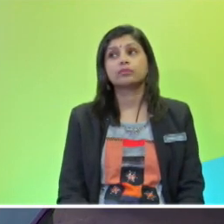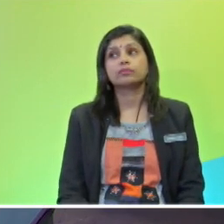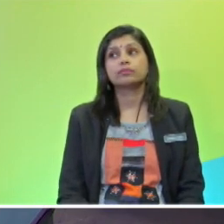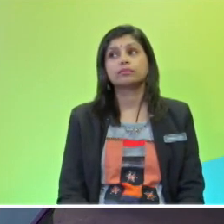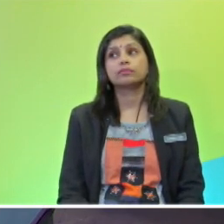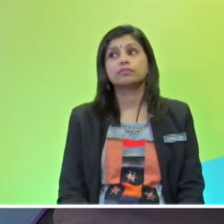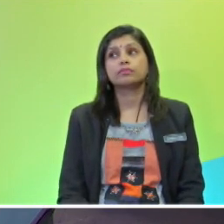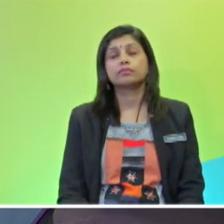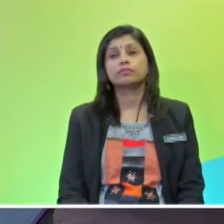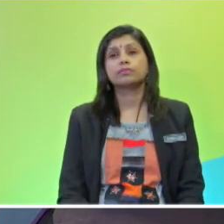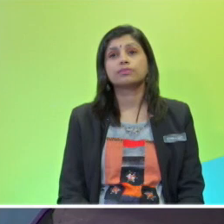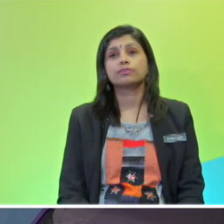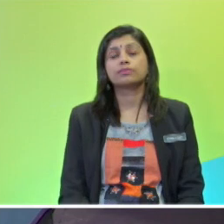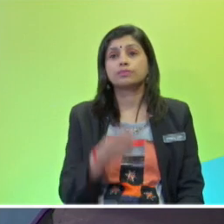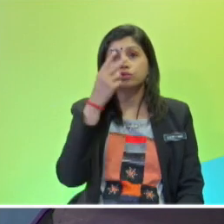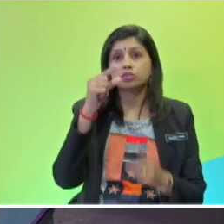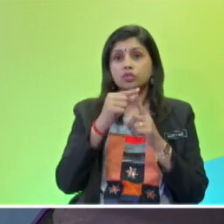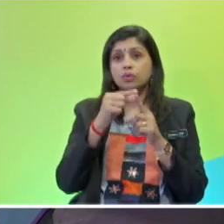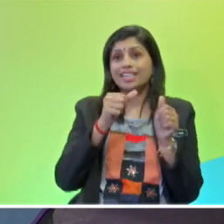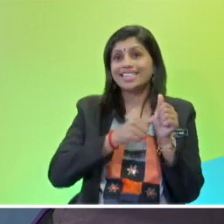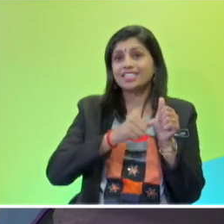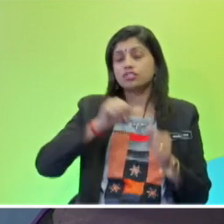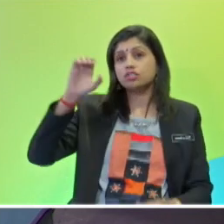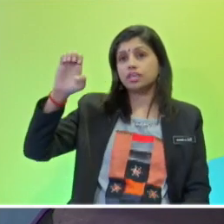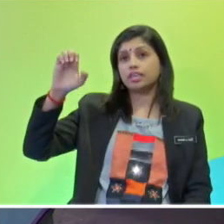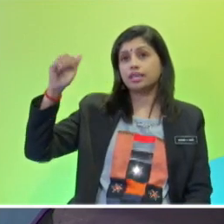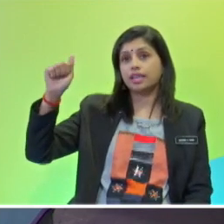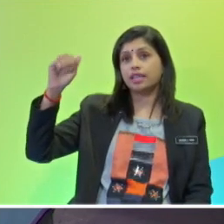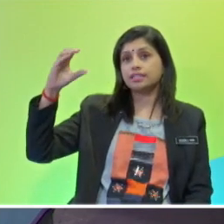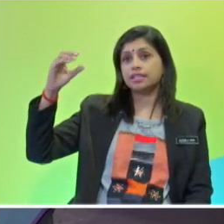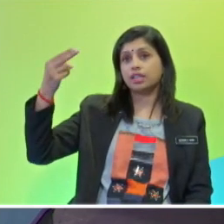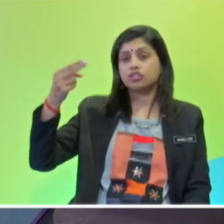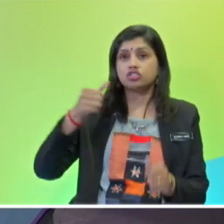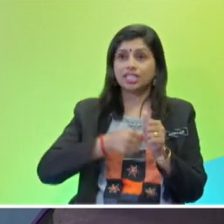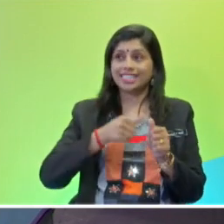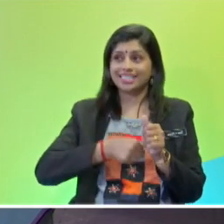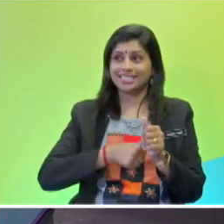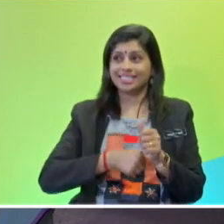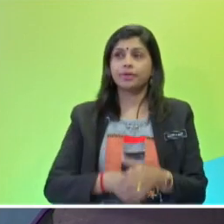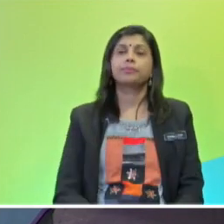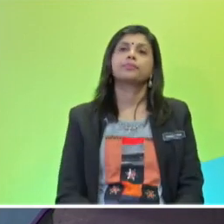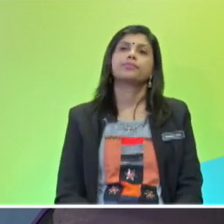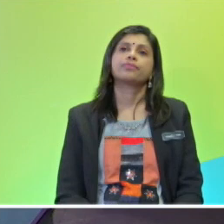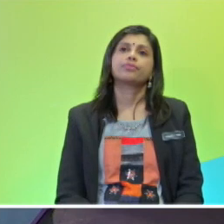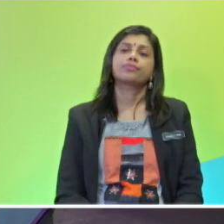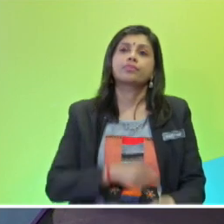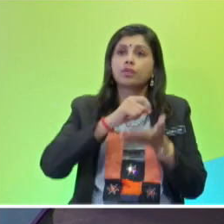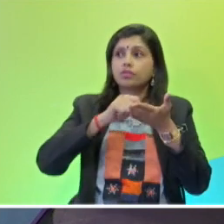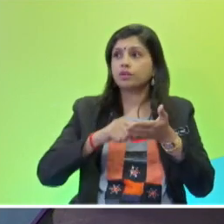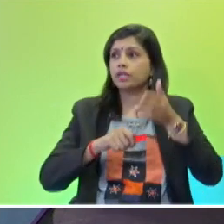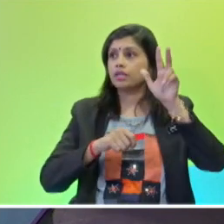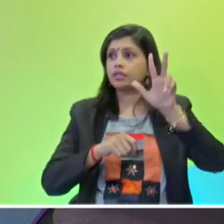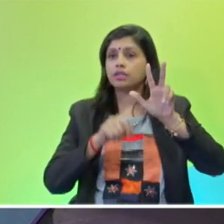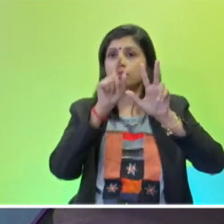1/2. I'll have to 3.5 kilogram. 3.5 kilogram and 1 1/4 kilograms. Why I have to plus it?